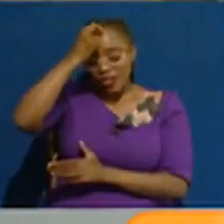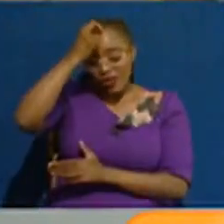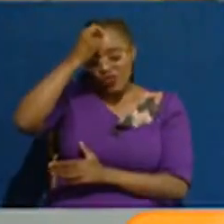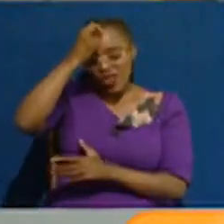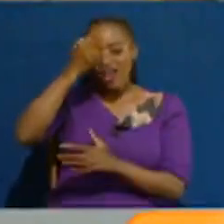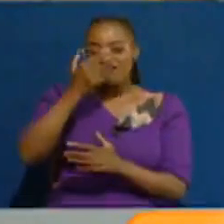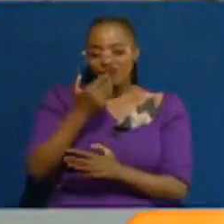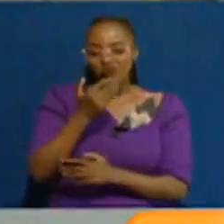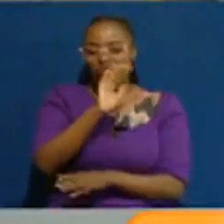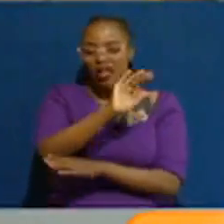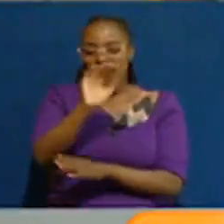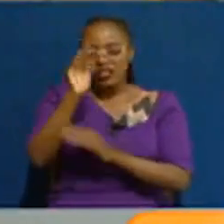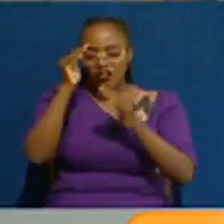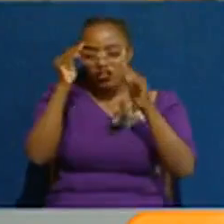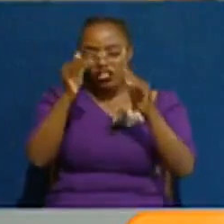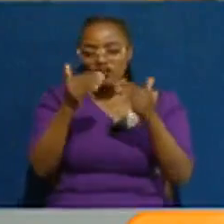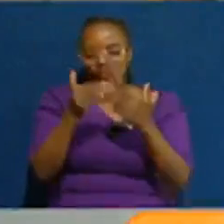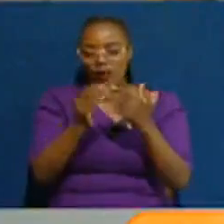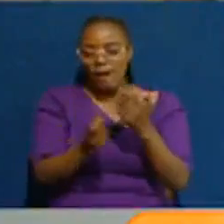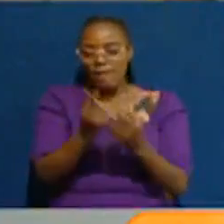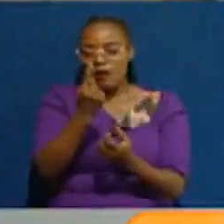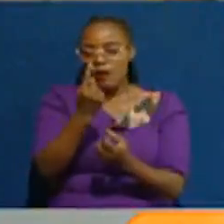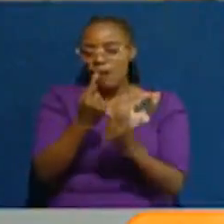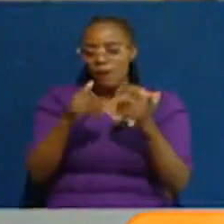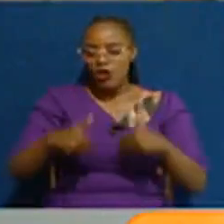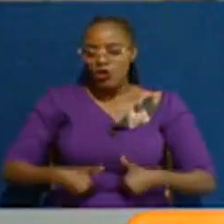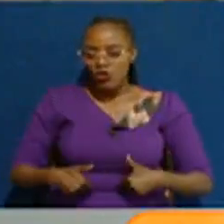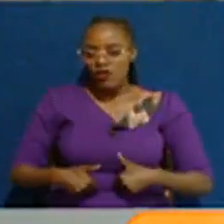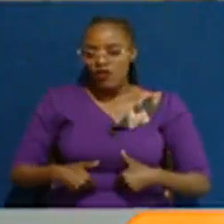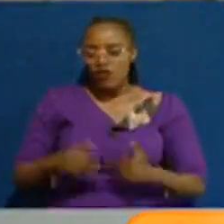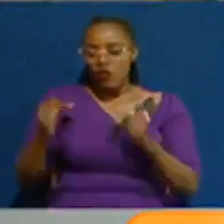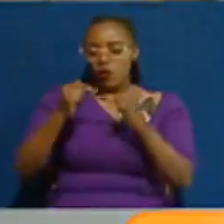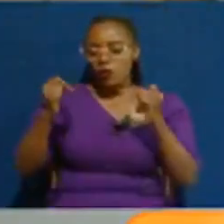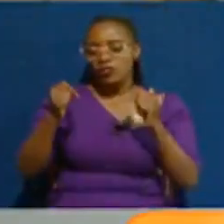Wetang'ula, called for attention to the emerging youth movement opposing the bill.